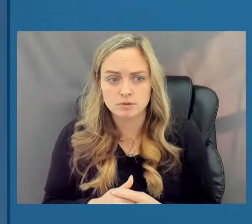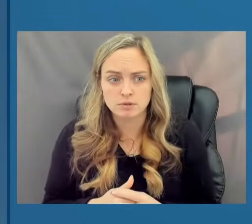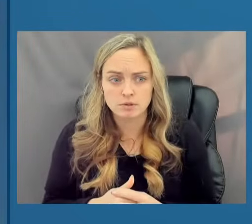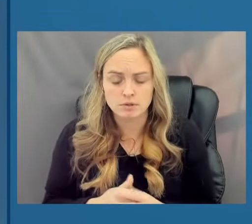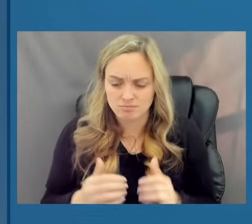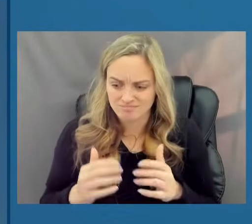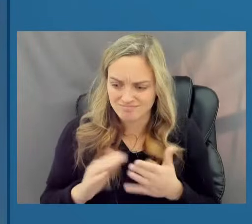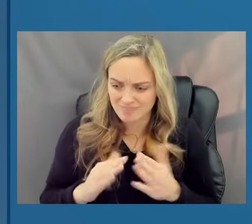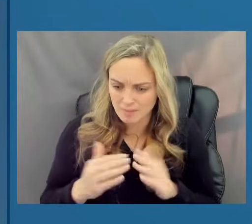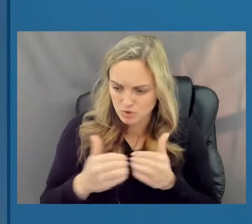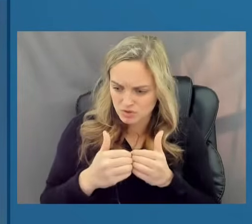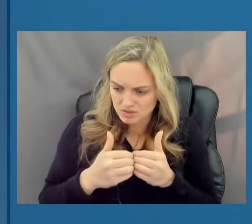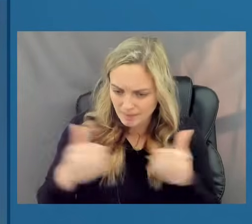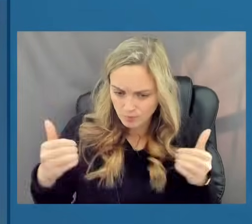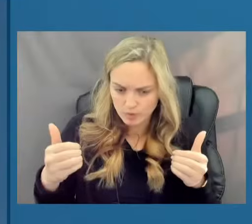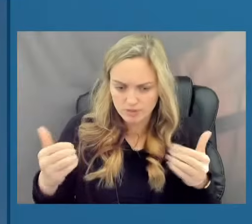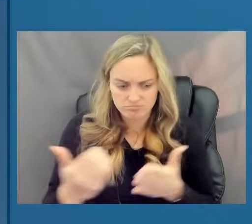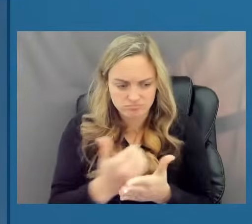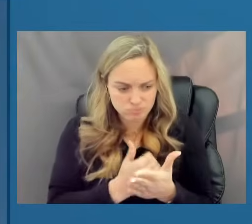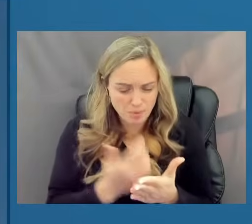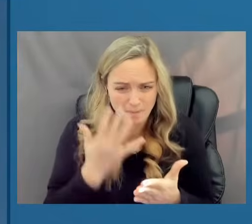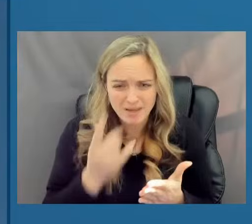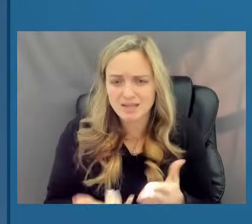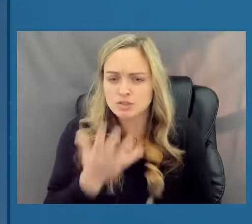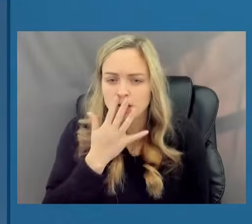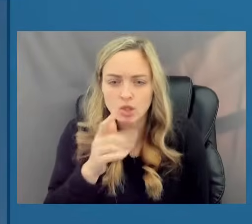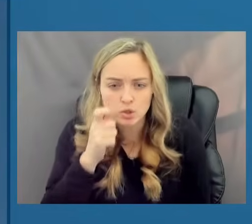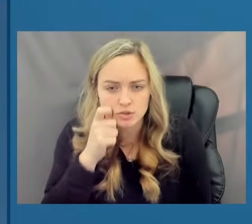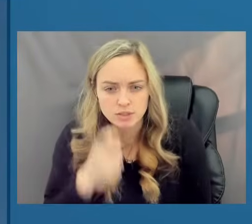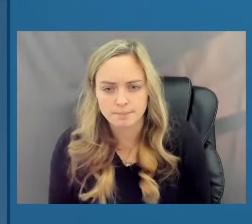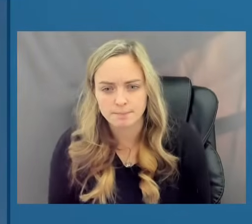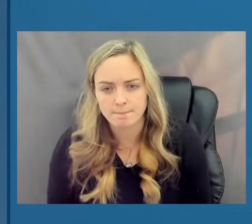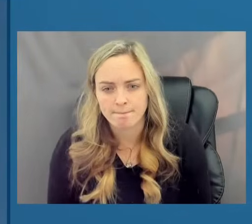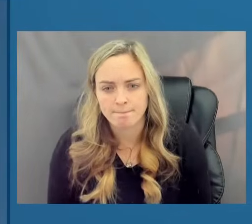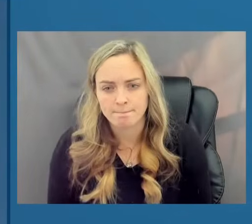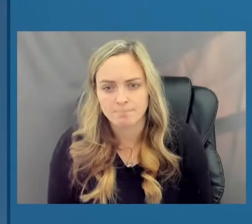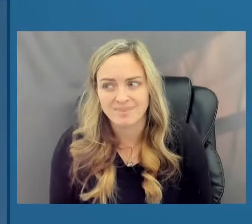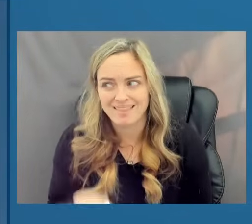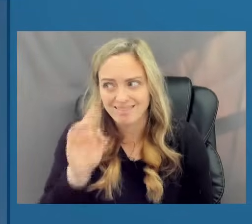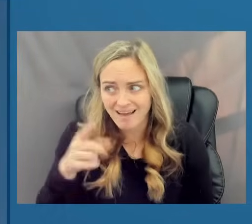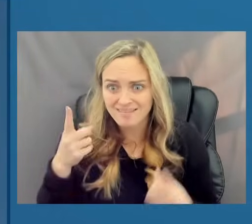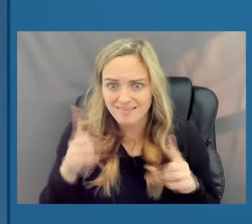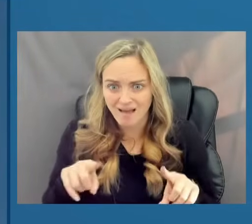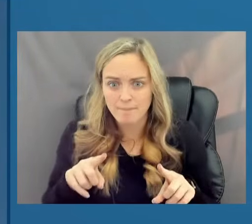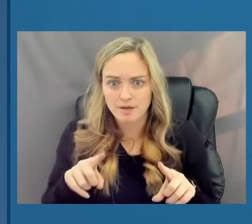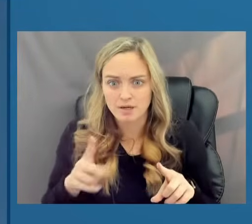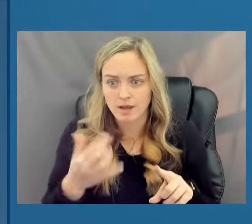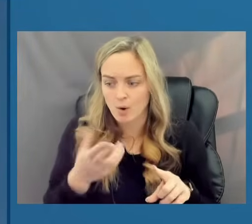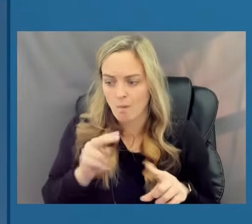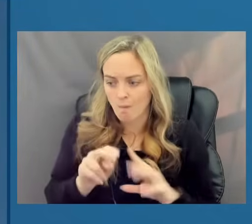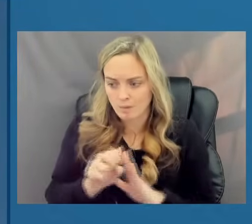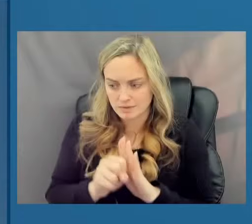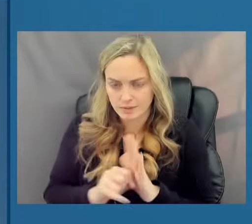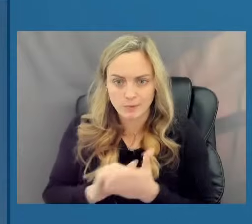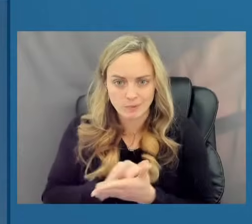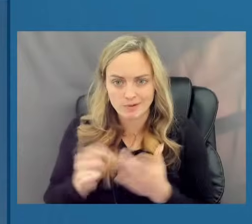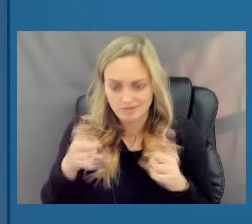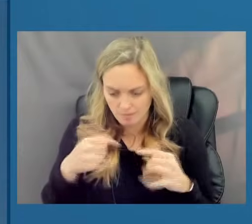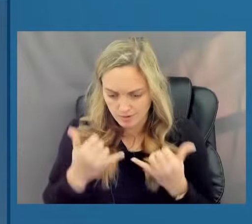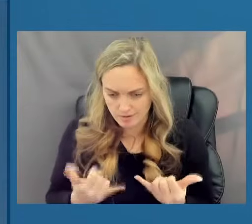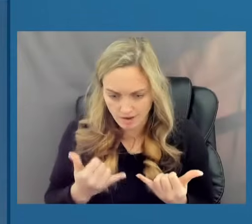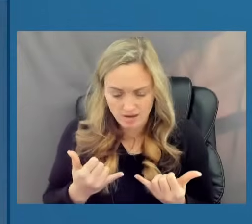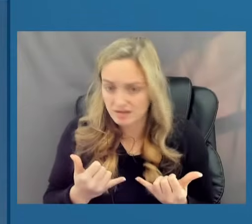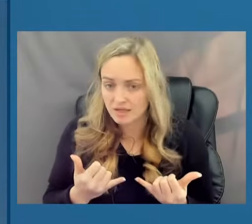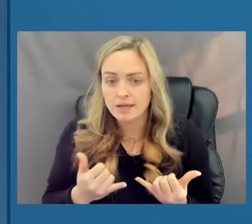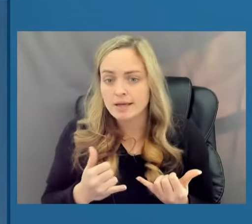separated and rounded up just because of the color of their skin. That is happening even in our own state of New York. It's no longer